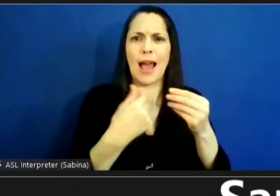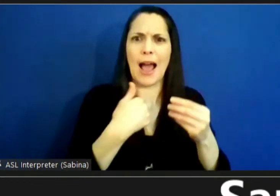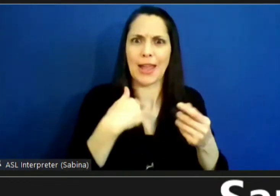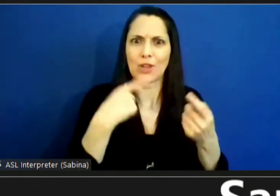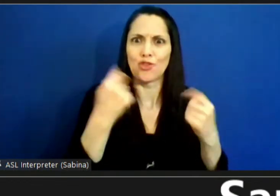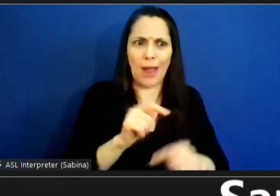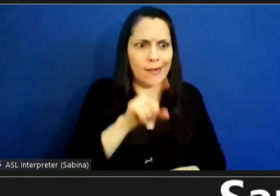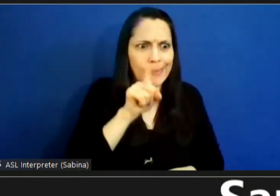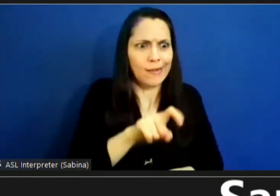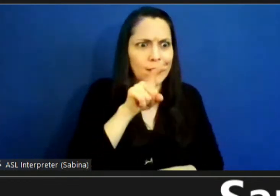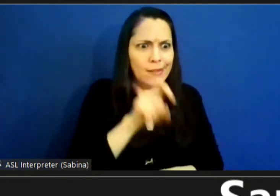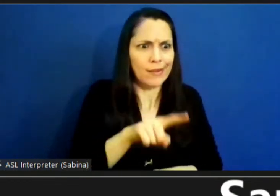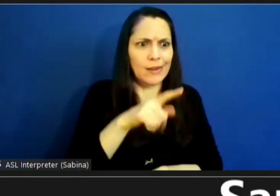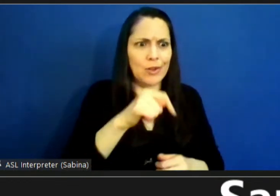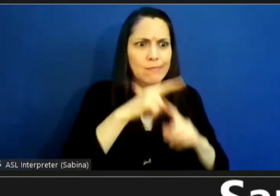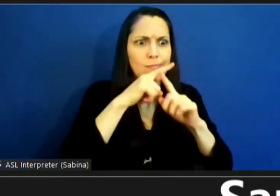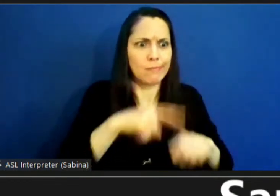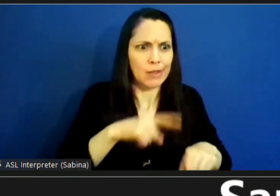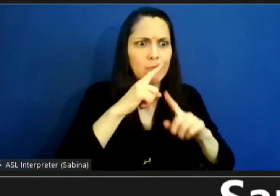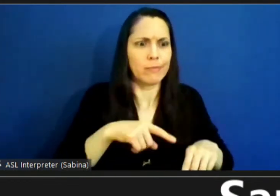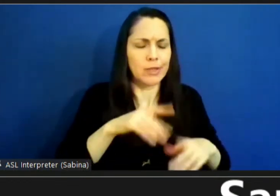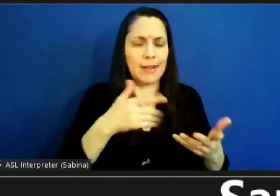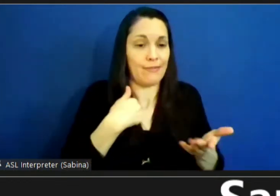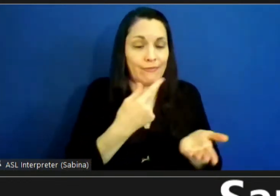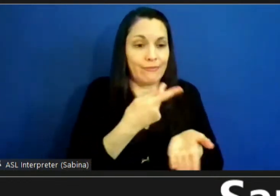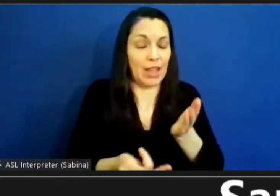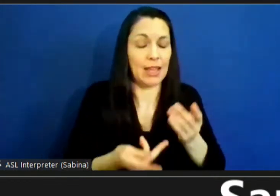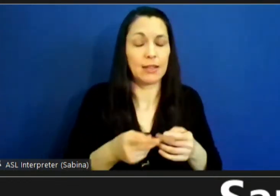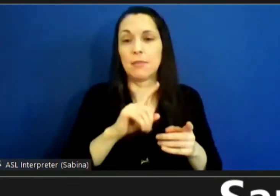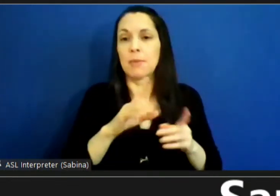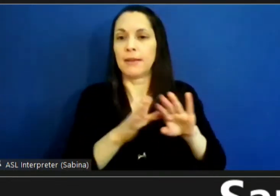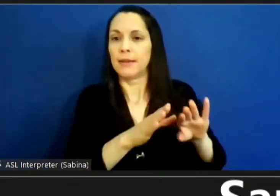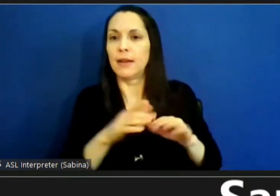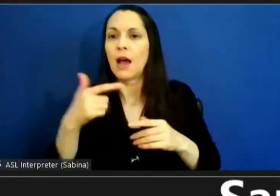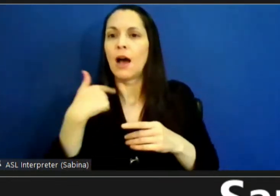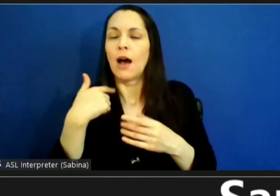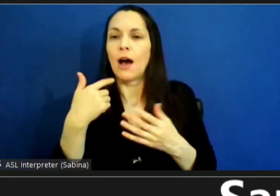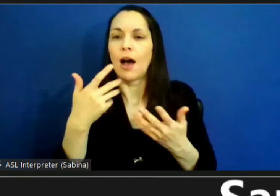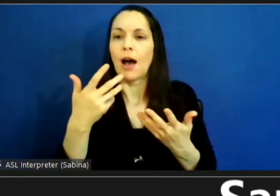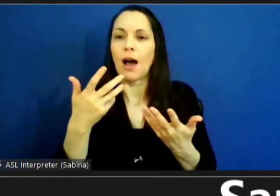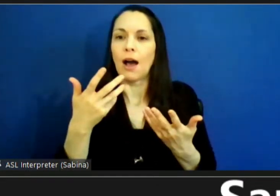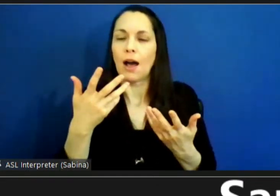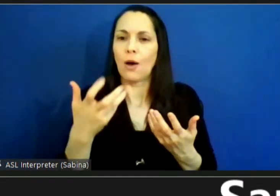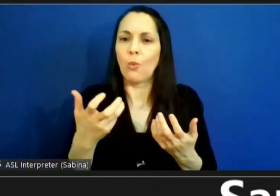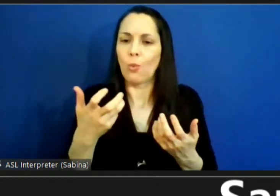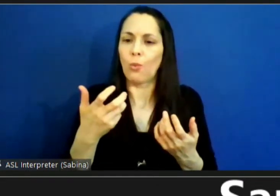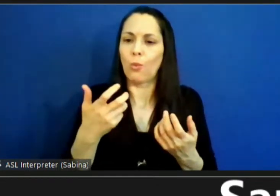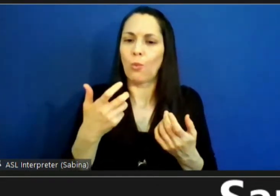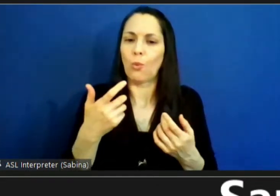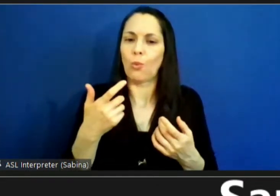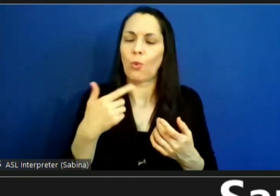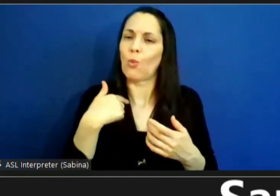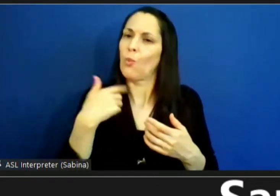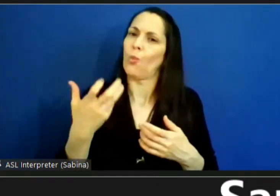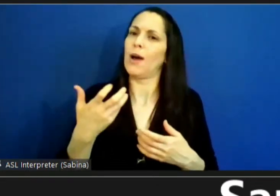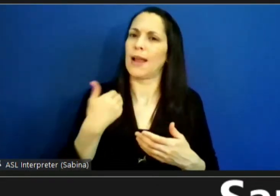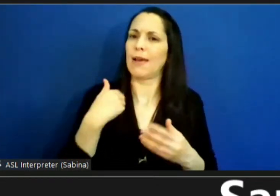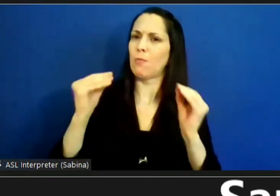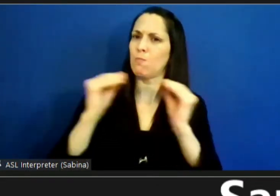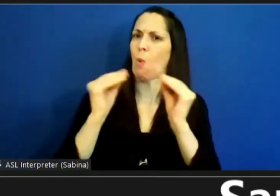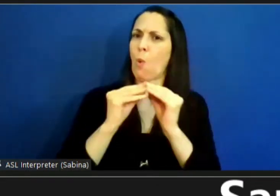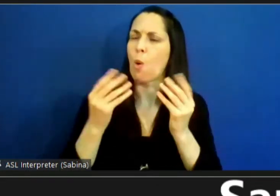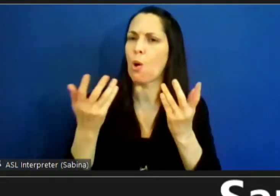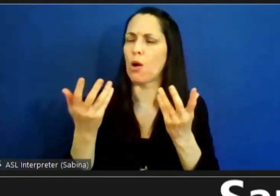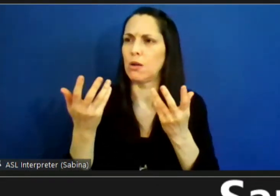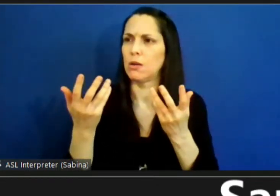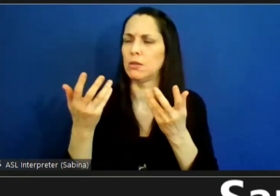and I would really appreciate more of an attempt to have more meaningful interactions with all of our